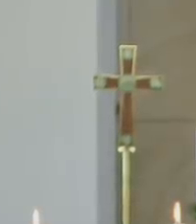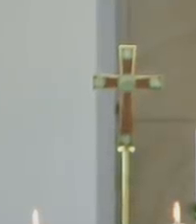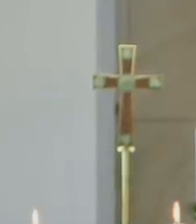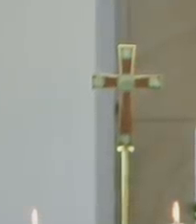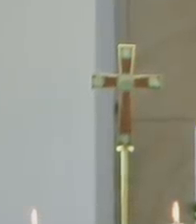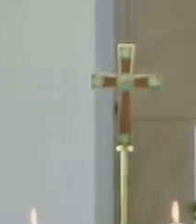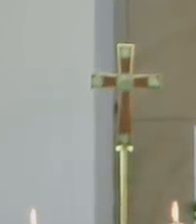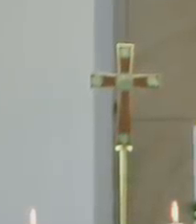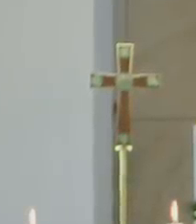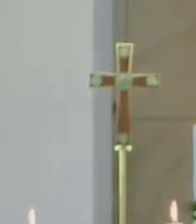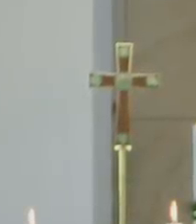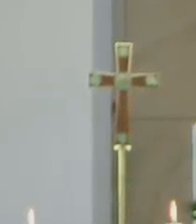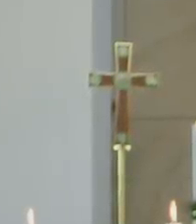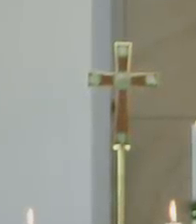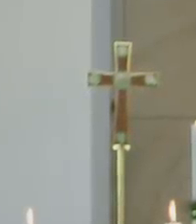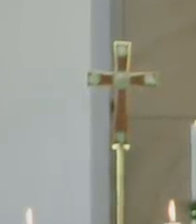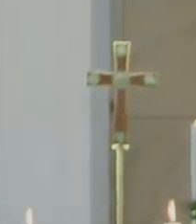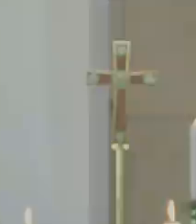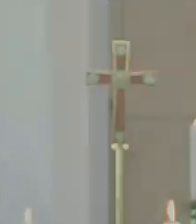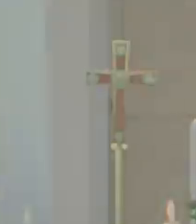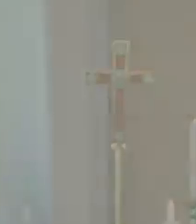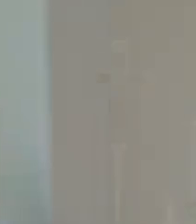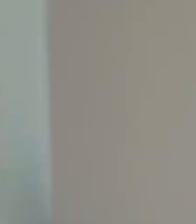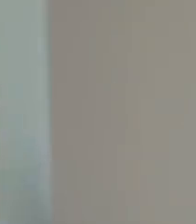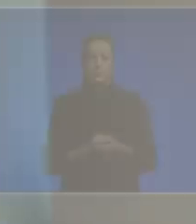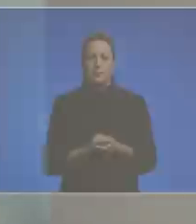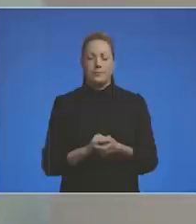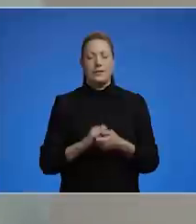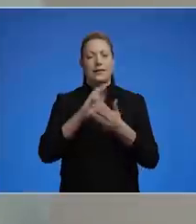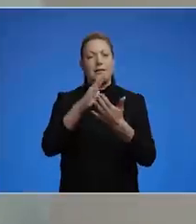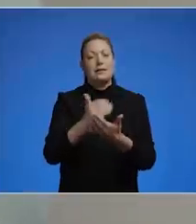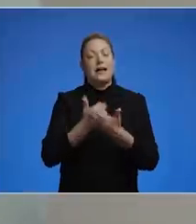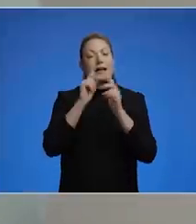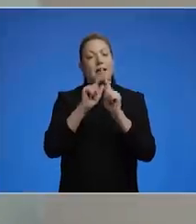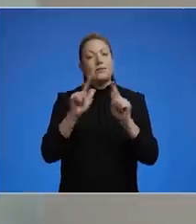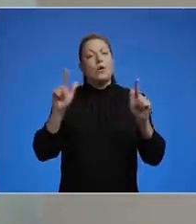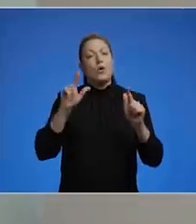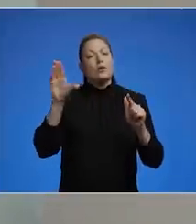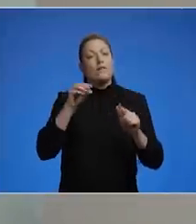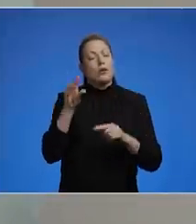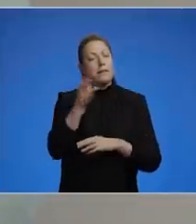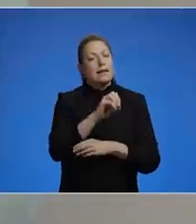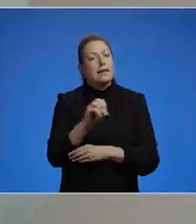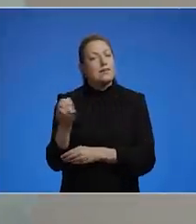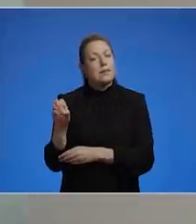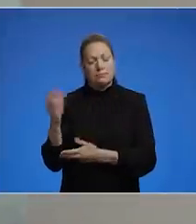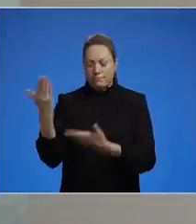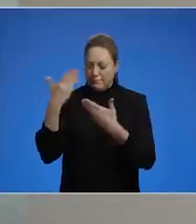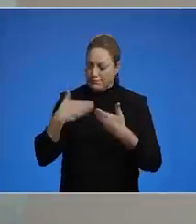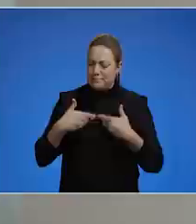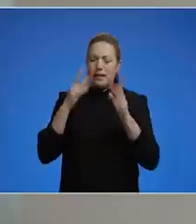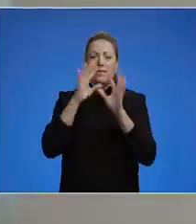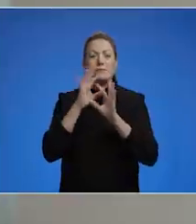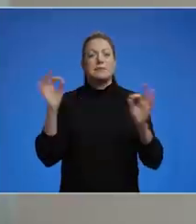into temptation, but deliver us from evil. Deliver us, Lord, we pray, from every evil.